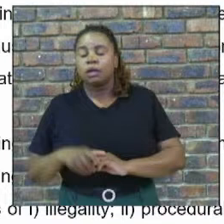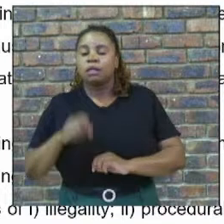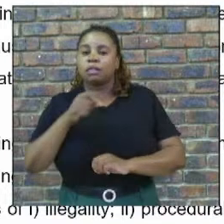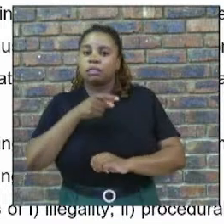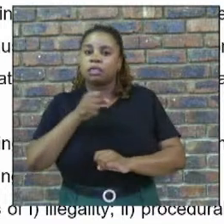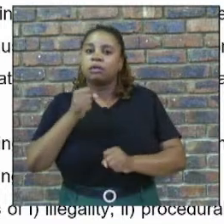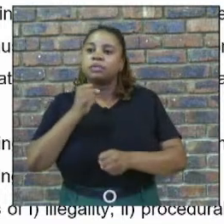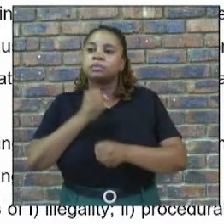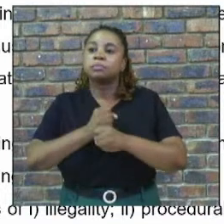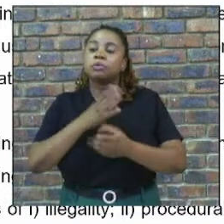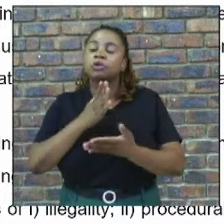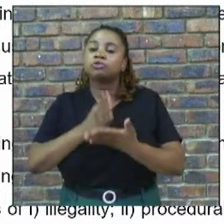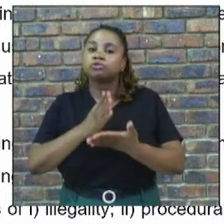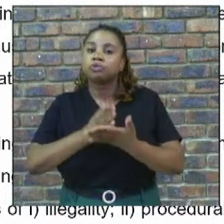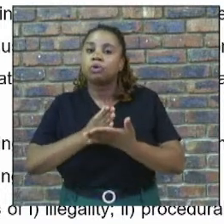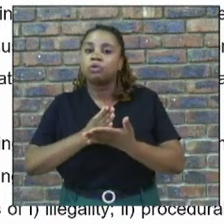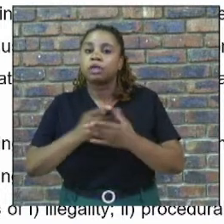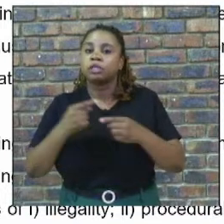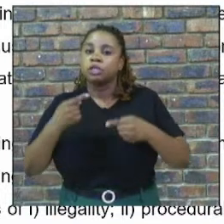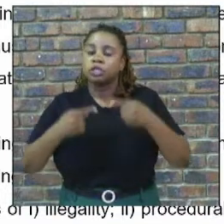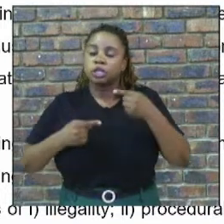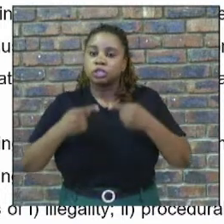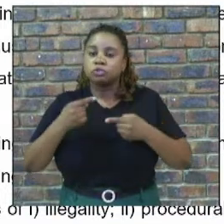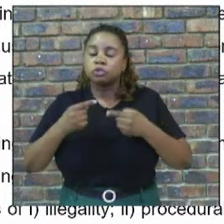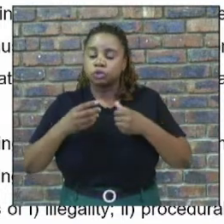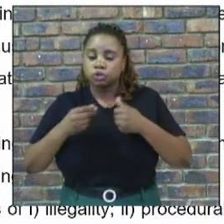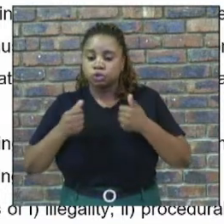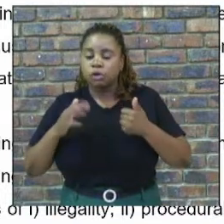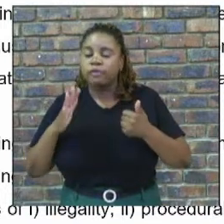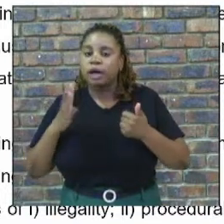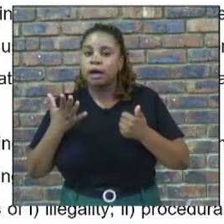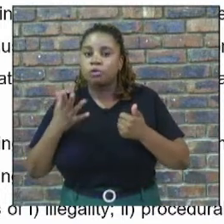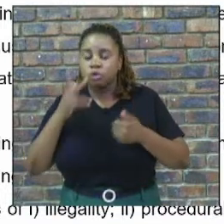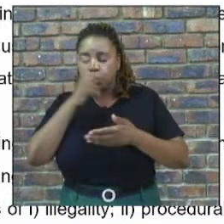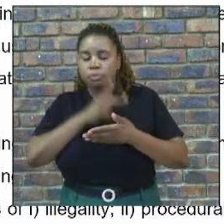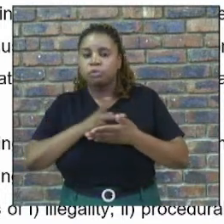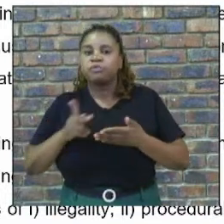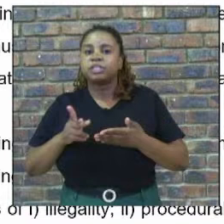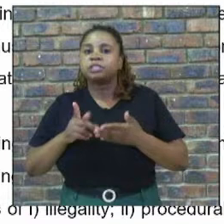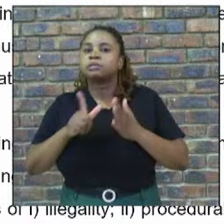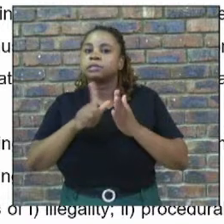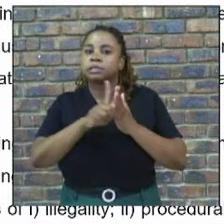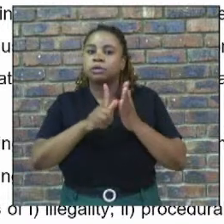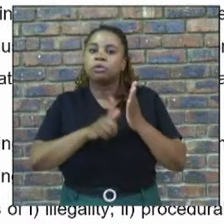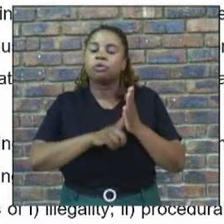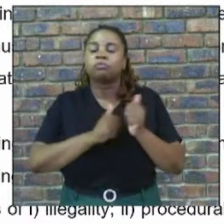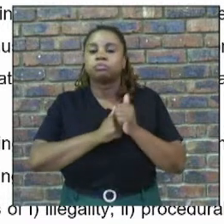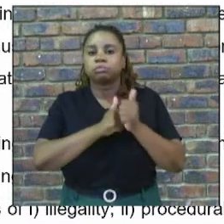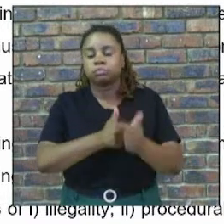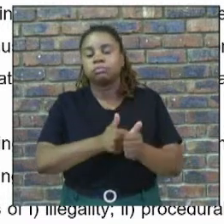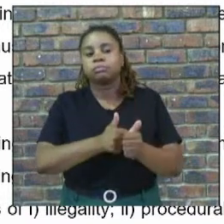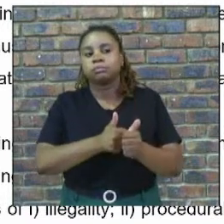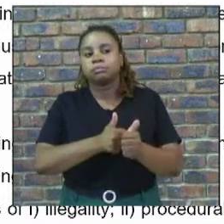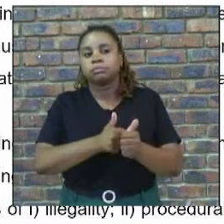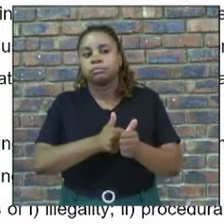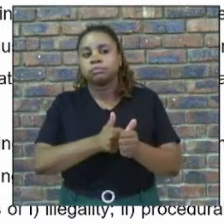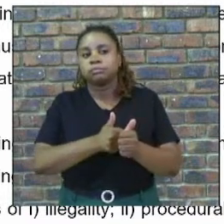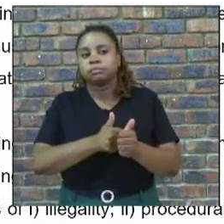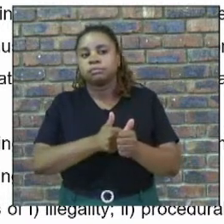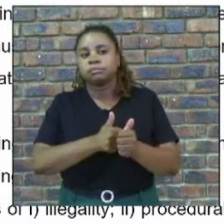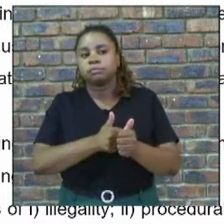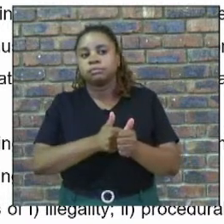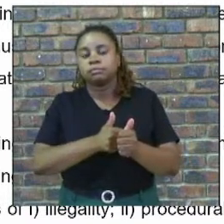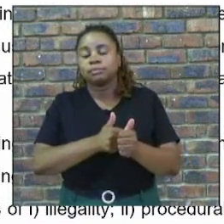complaint. The Ombuds Service will provide a full suite of services, from complaints handling